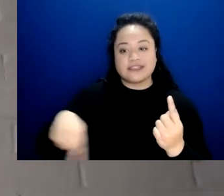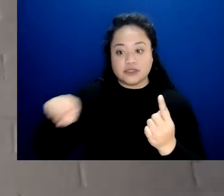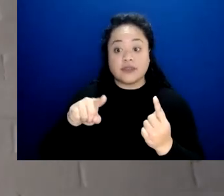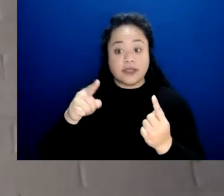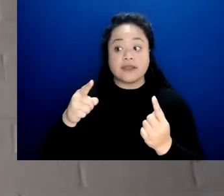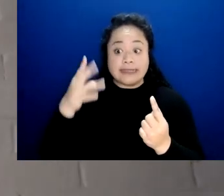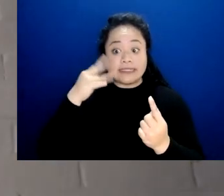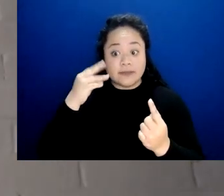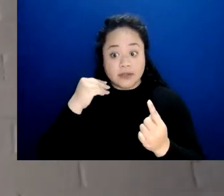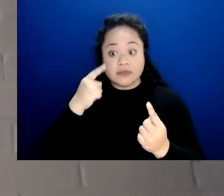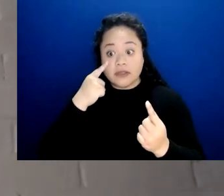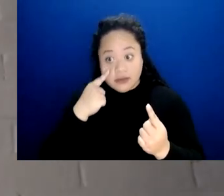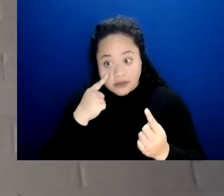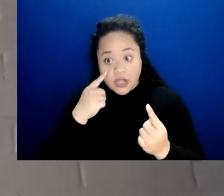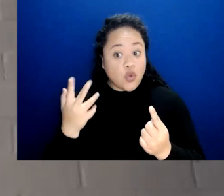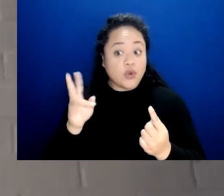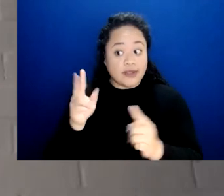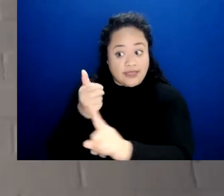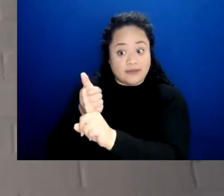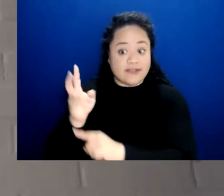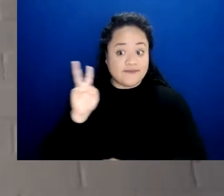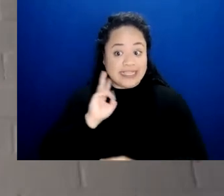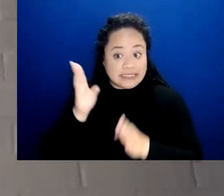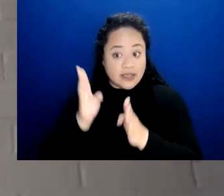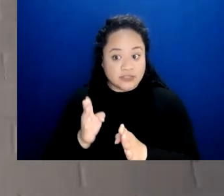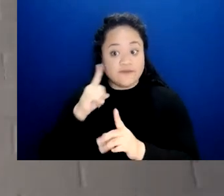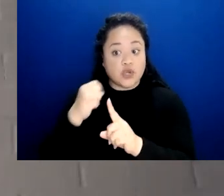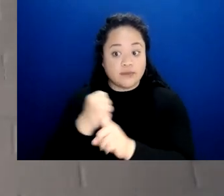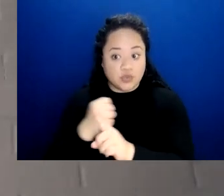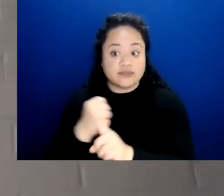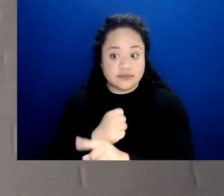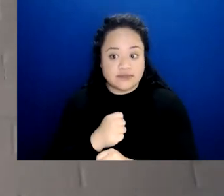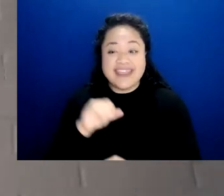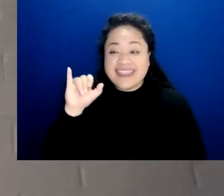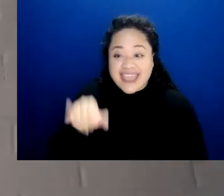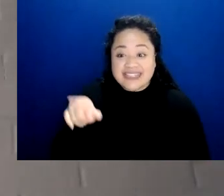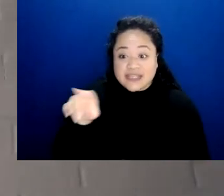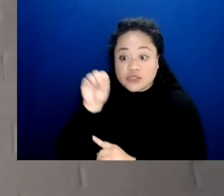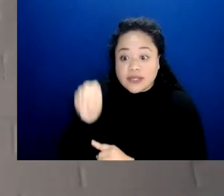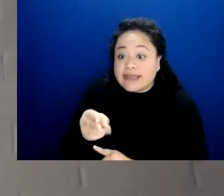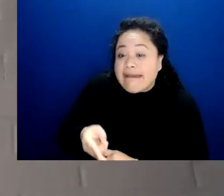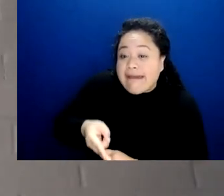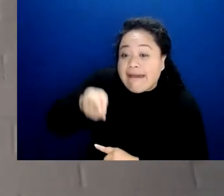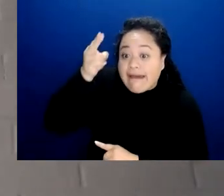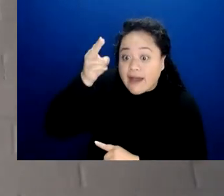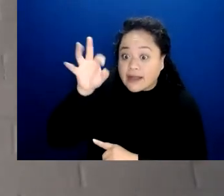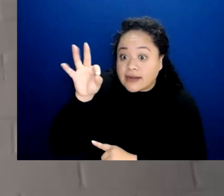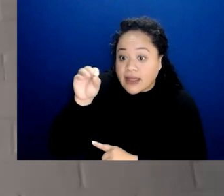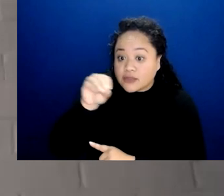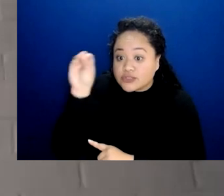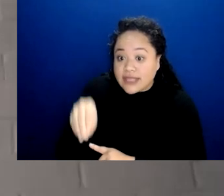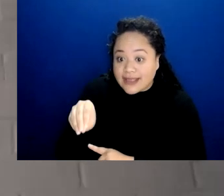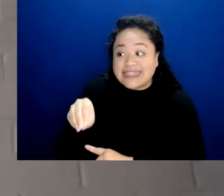abuse. Okay. And I'll say that again, that in the high 90%, these men were